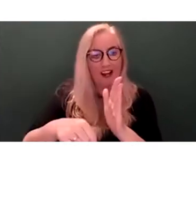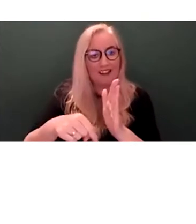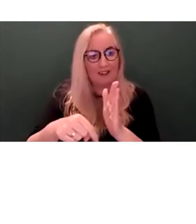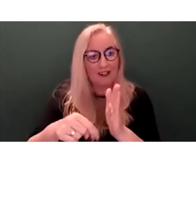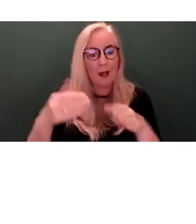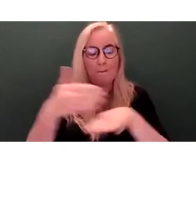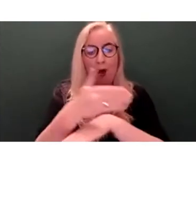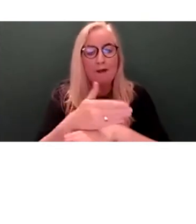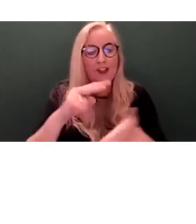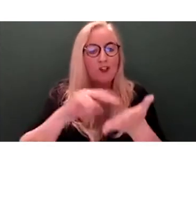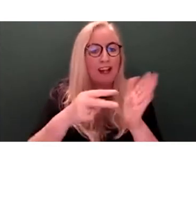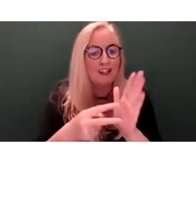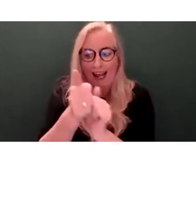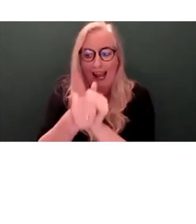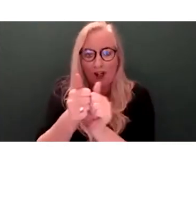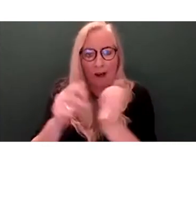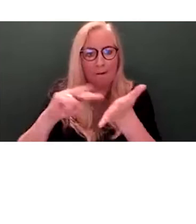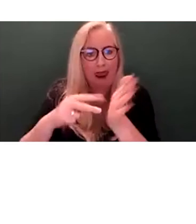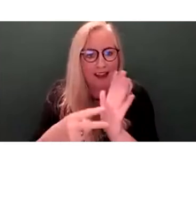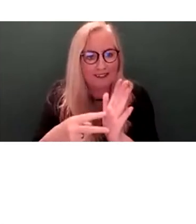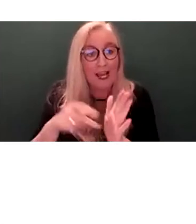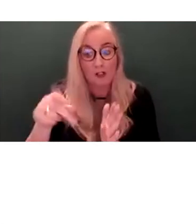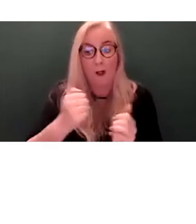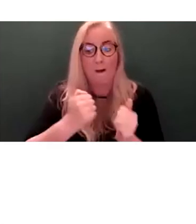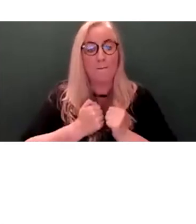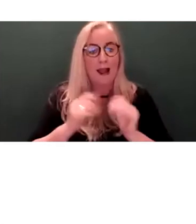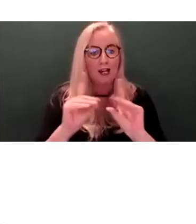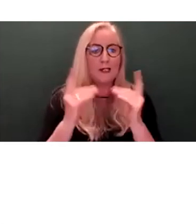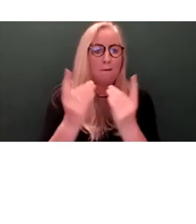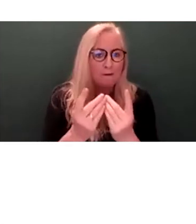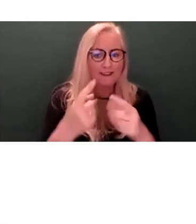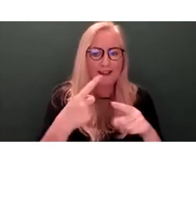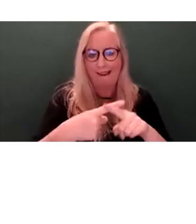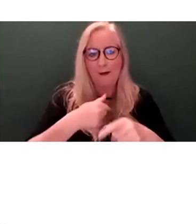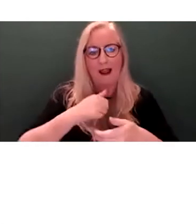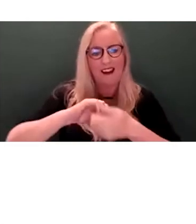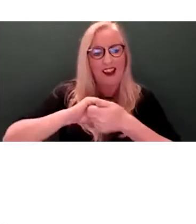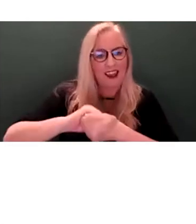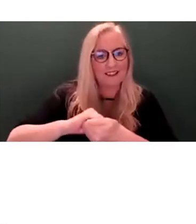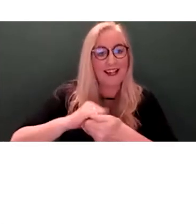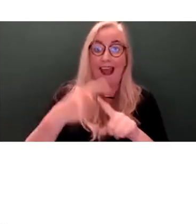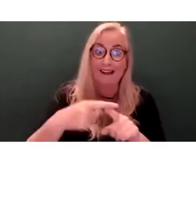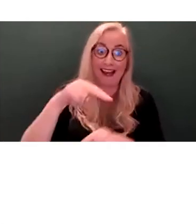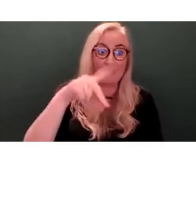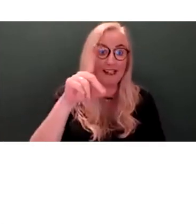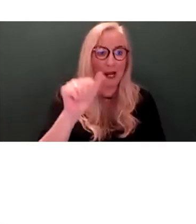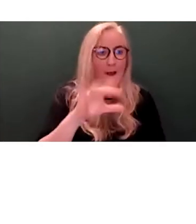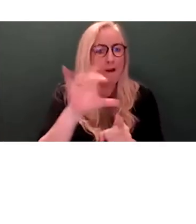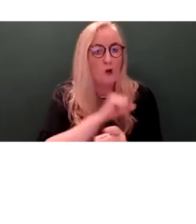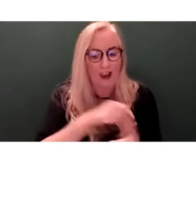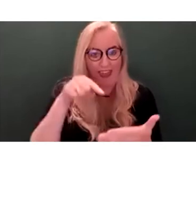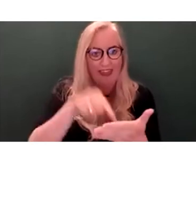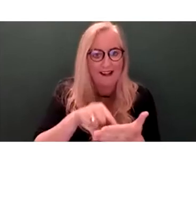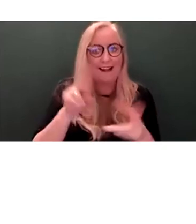Strategy Action Plan. And I will ask my own department officials and colleagues in the NDA to ensure that, this is